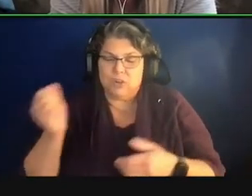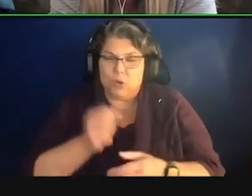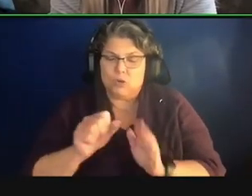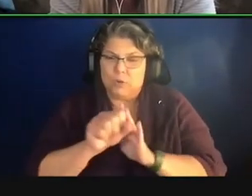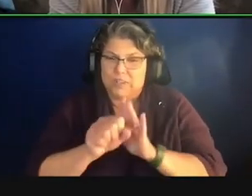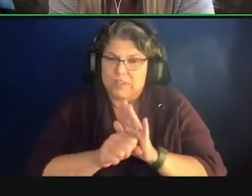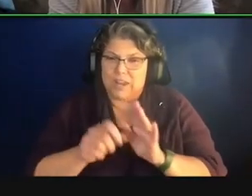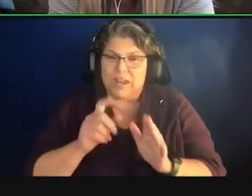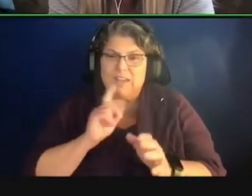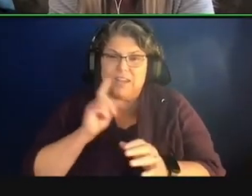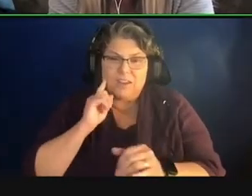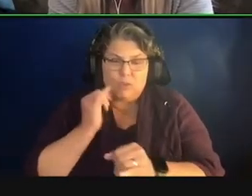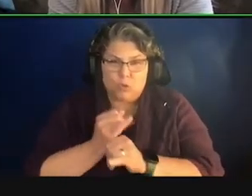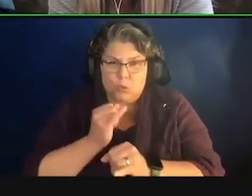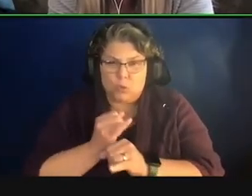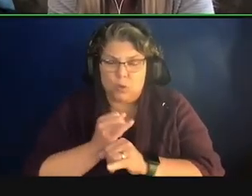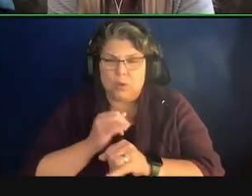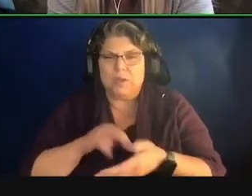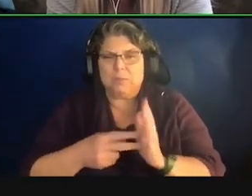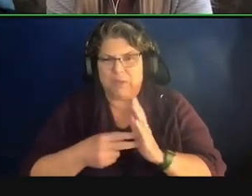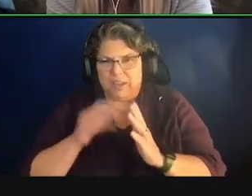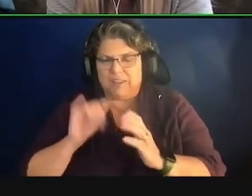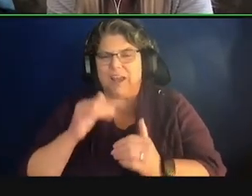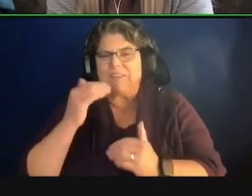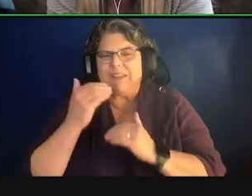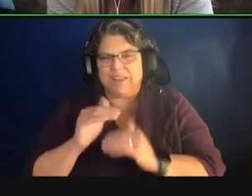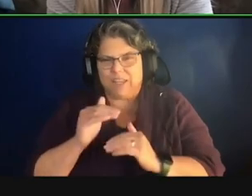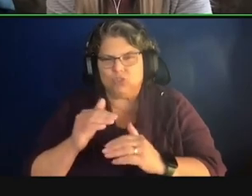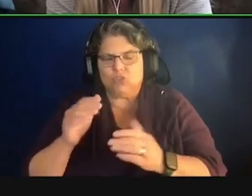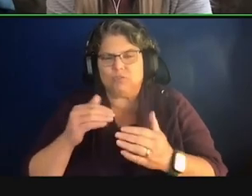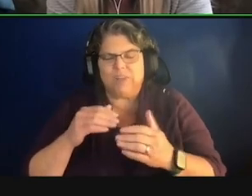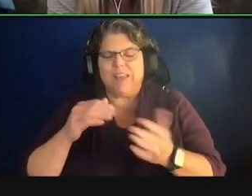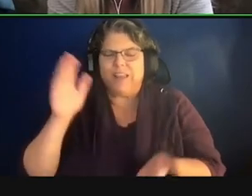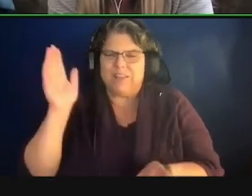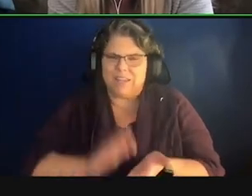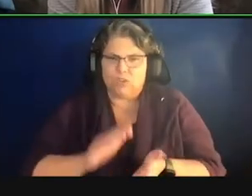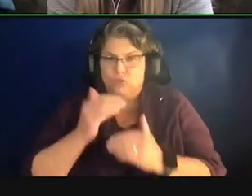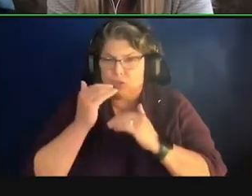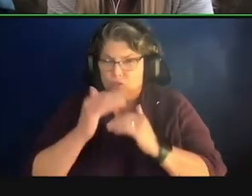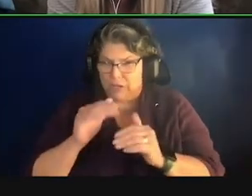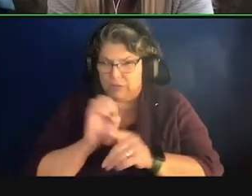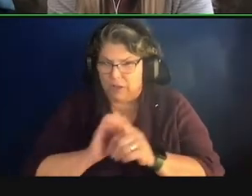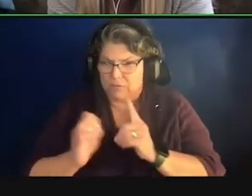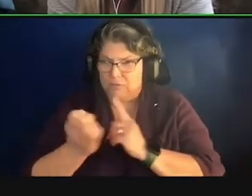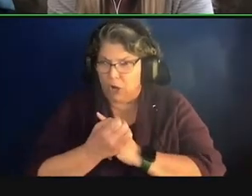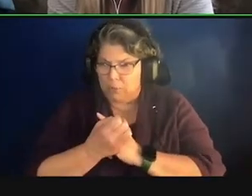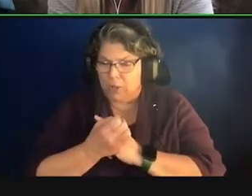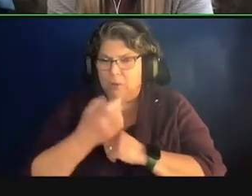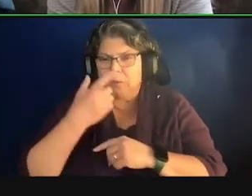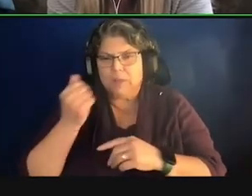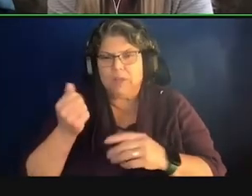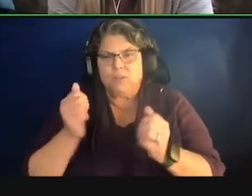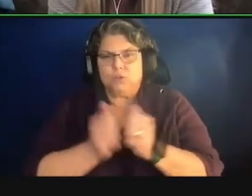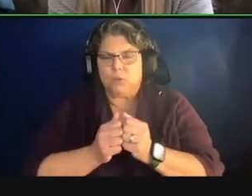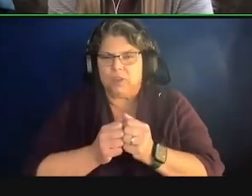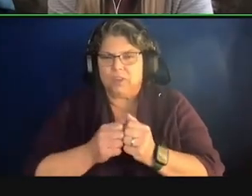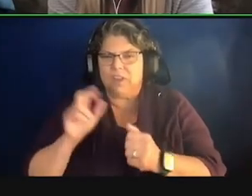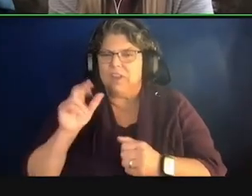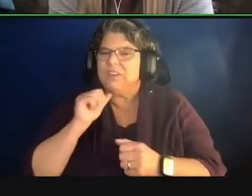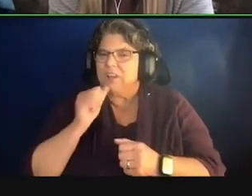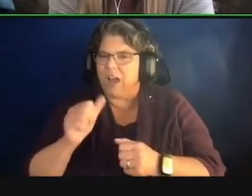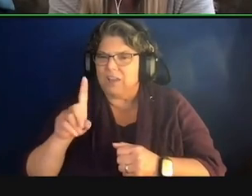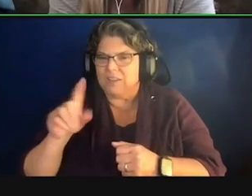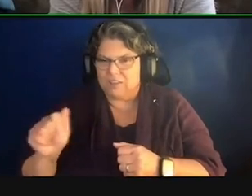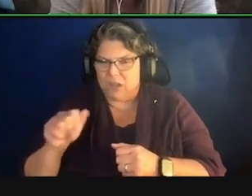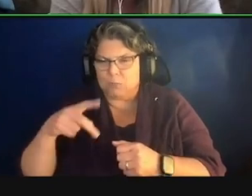in a hearing mainstream school, because as the law is written, it defines being with non-disabled peers